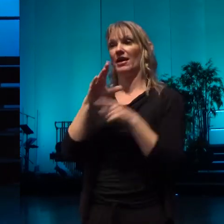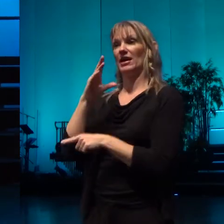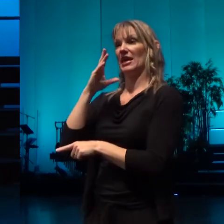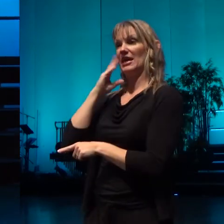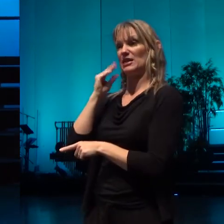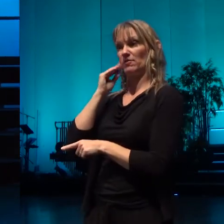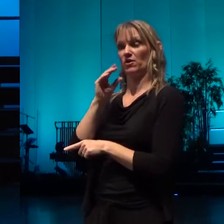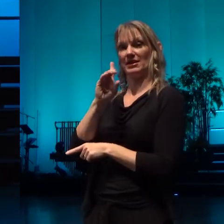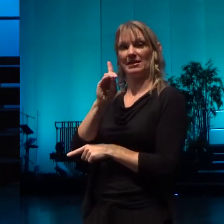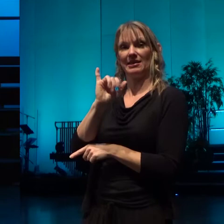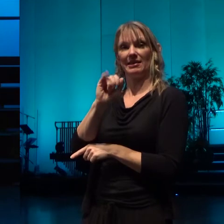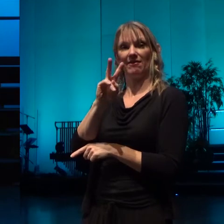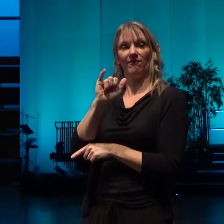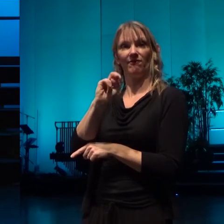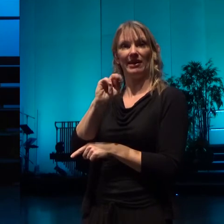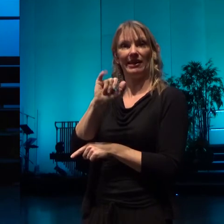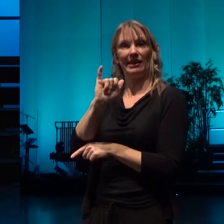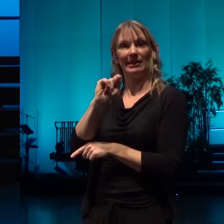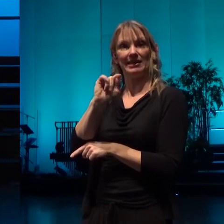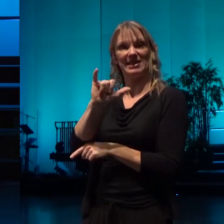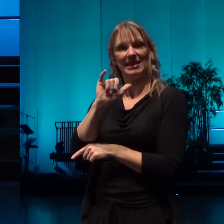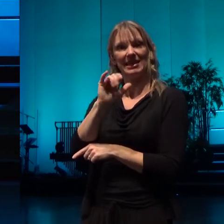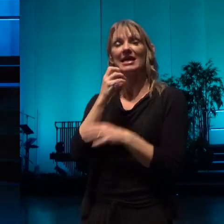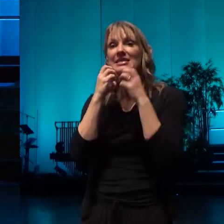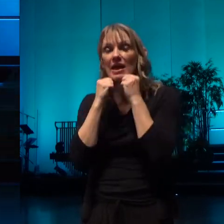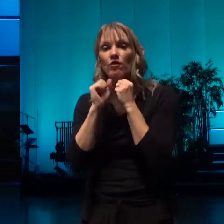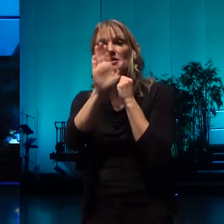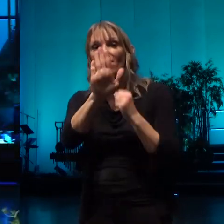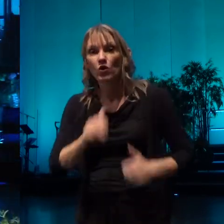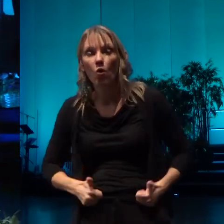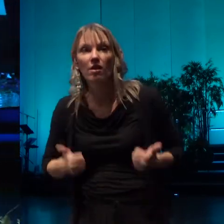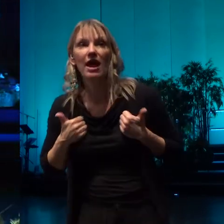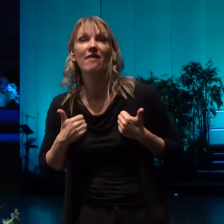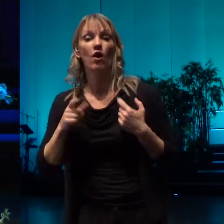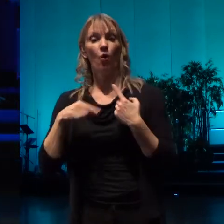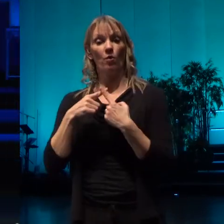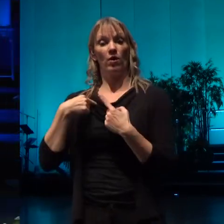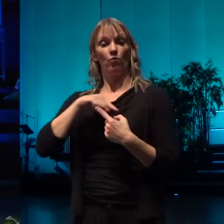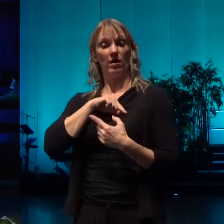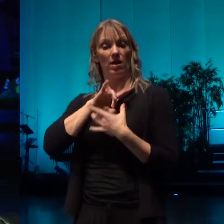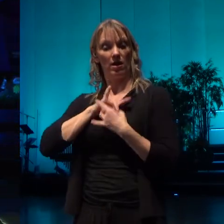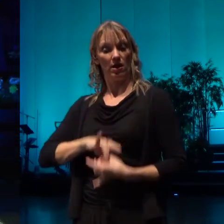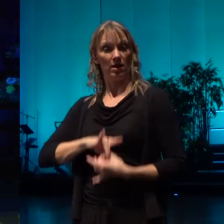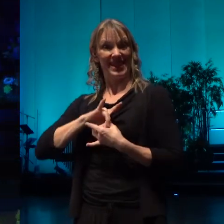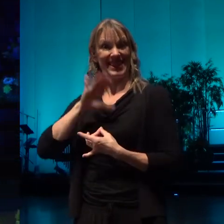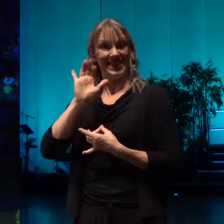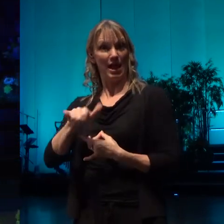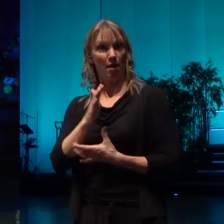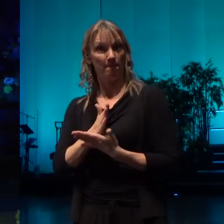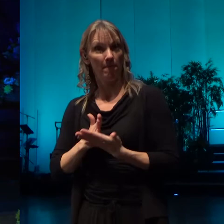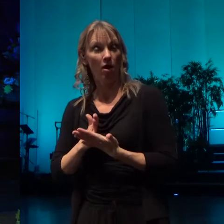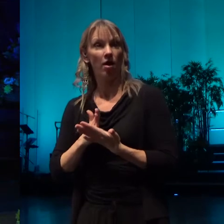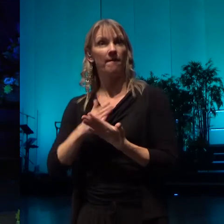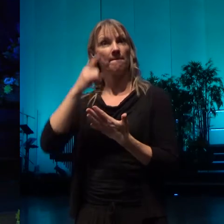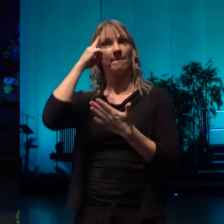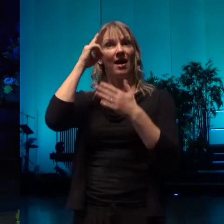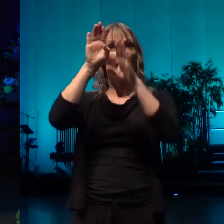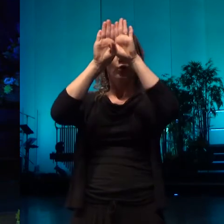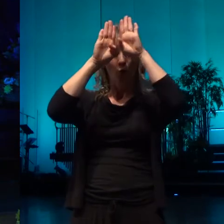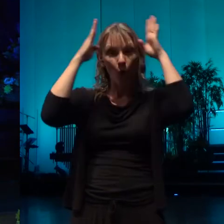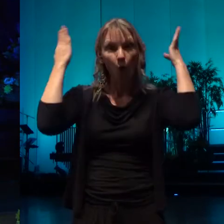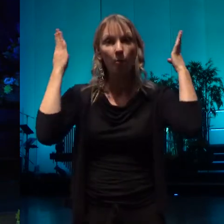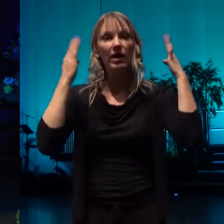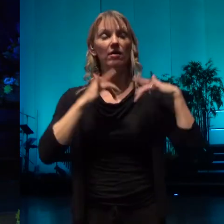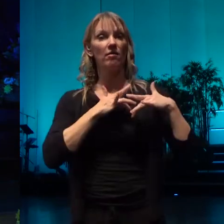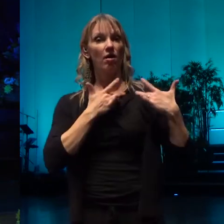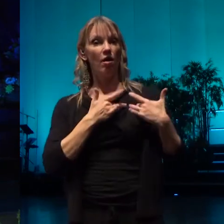divinity and that sacredness in your life. And when we touch that part of ourselves and begin to just open our minds, open